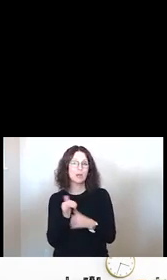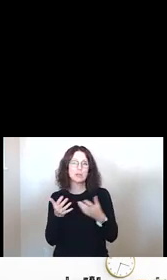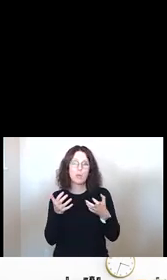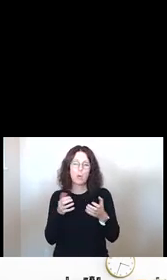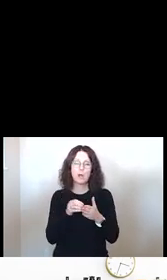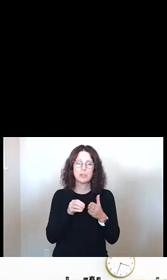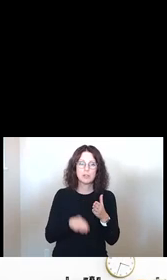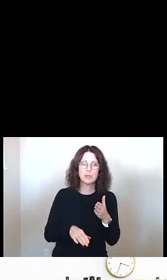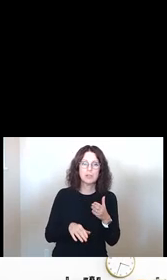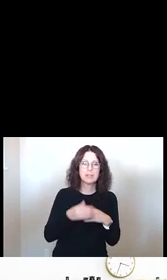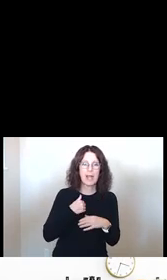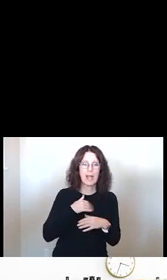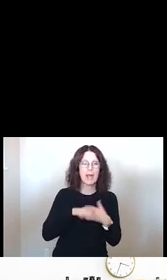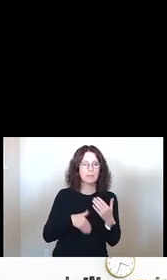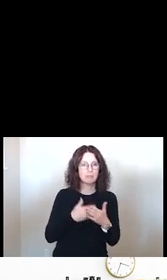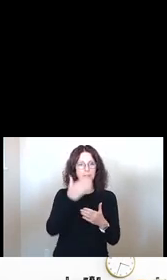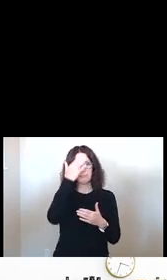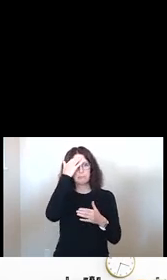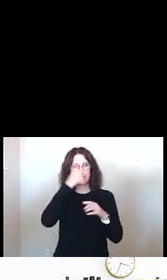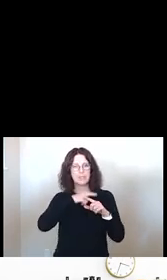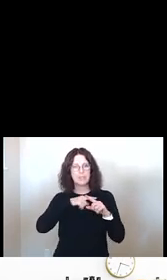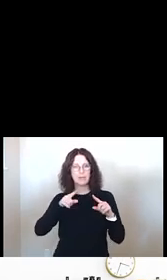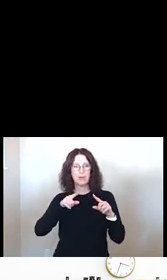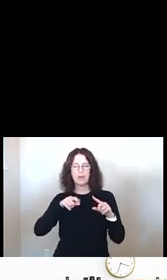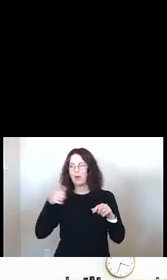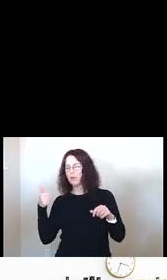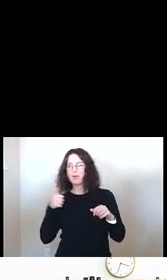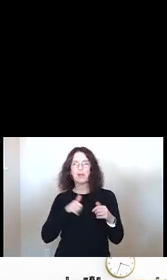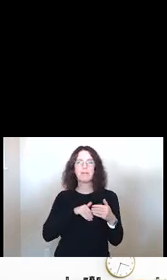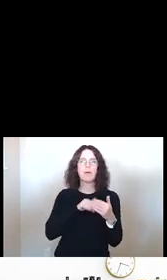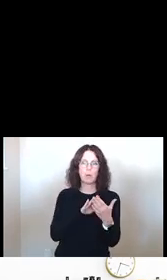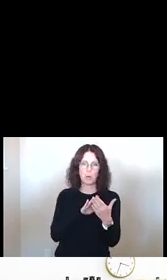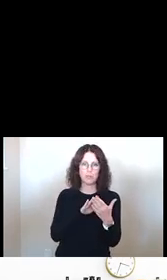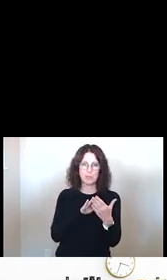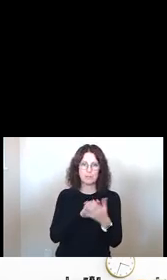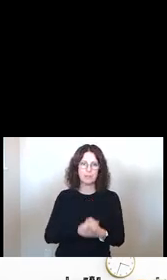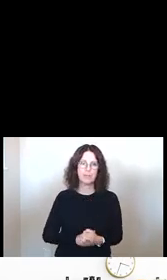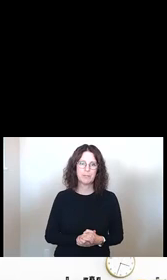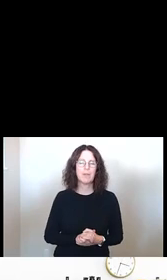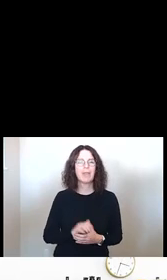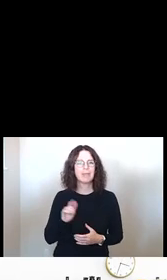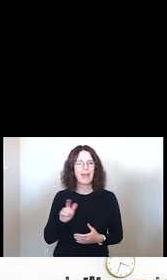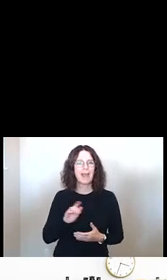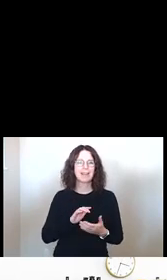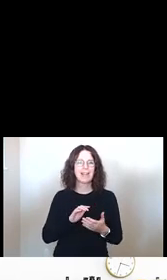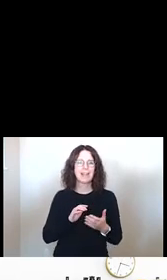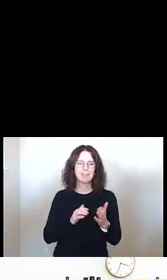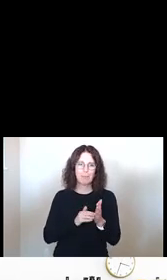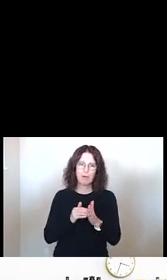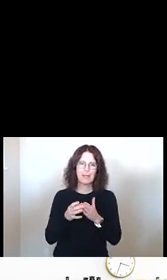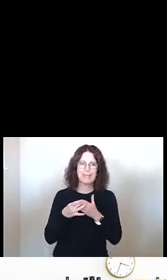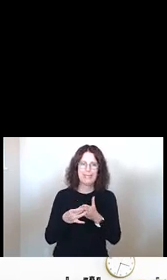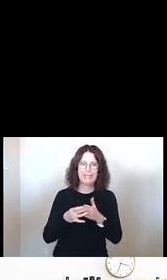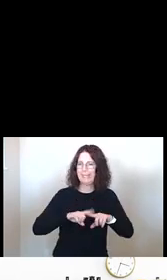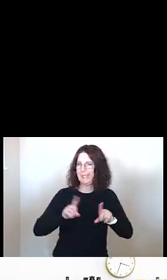alternative approaches that lead often to different answers to the same question. So what we try to do is to